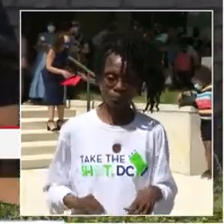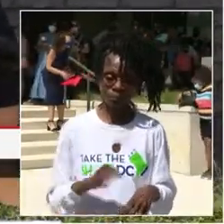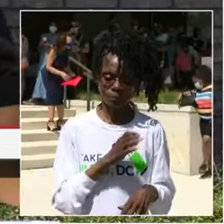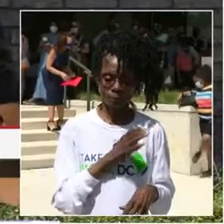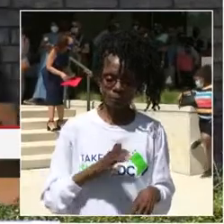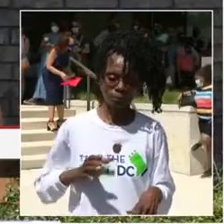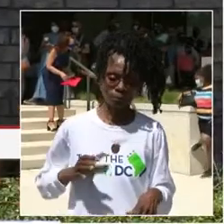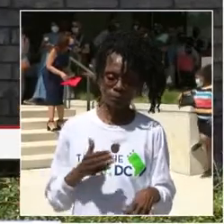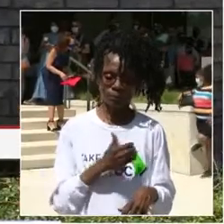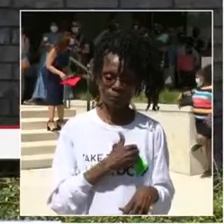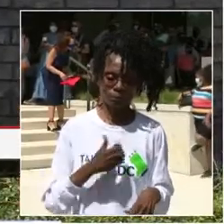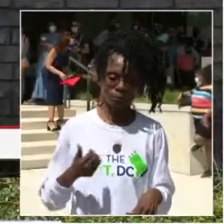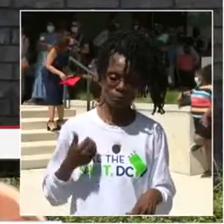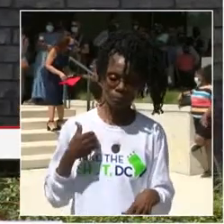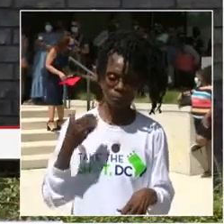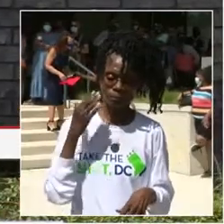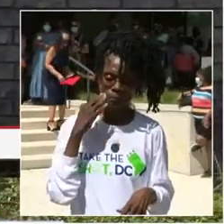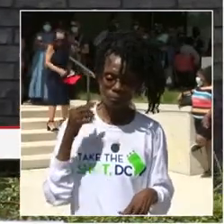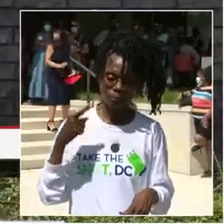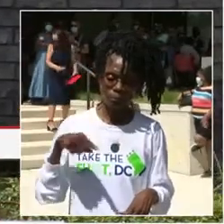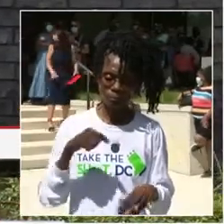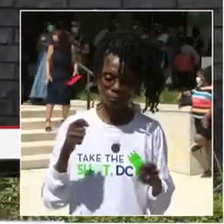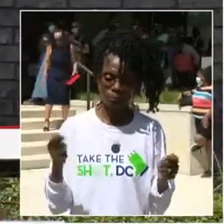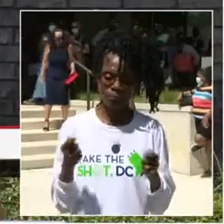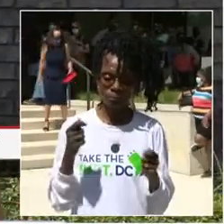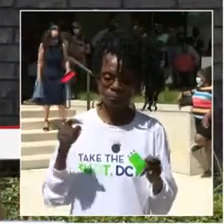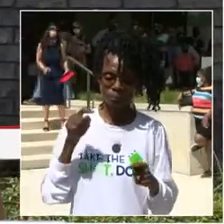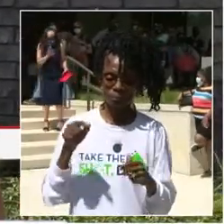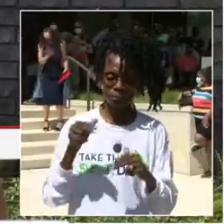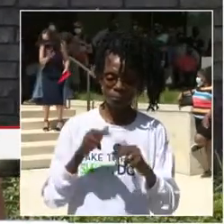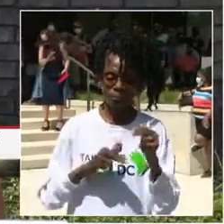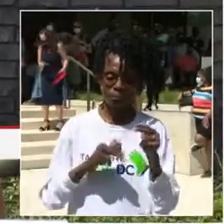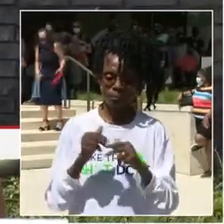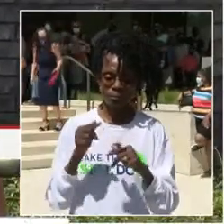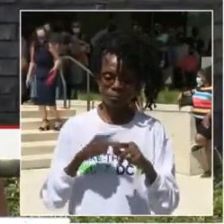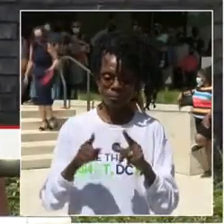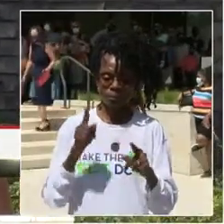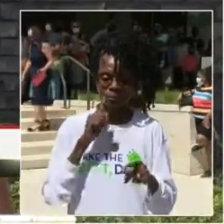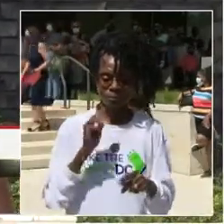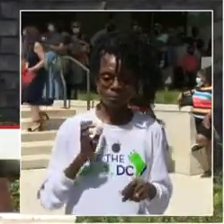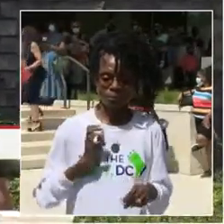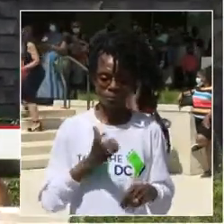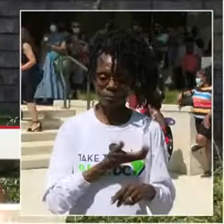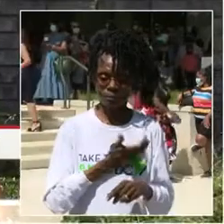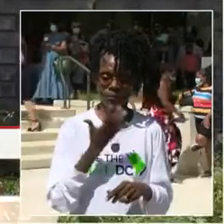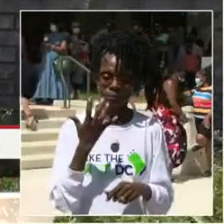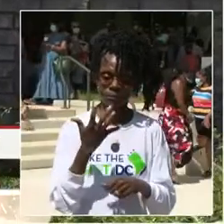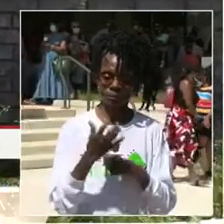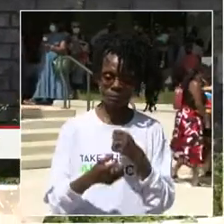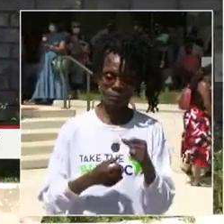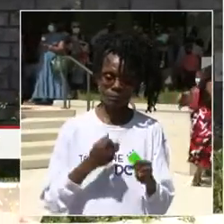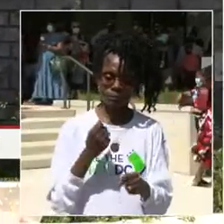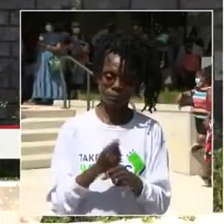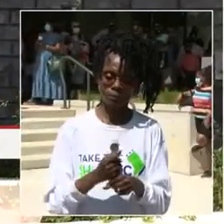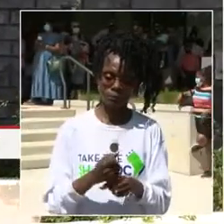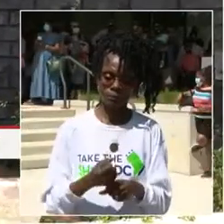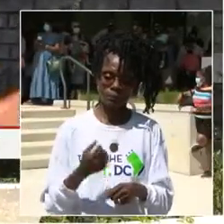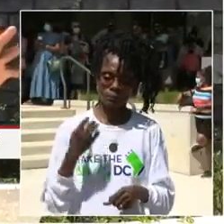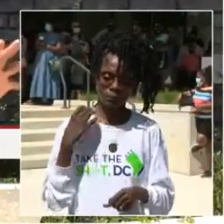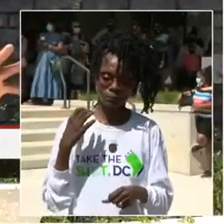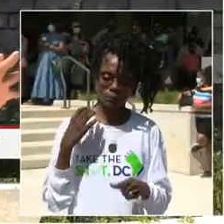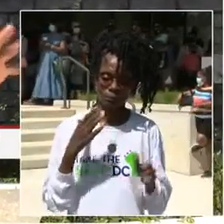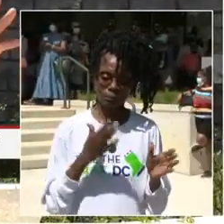particular facility today, but you should know that in our five-year capital plan, we have over $1.5